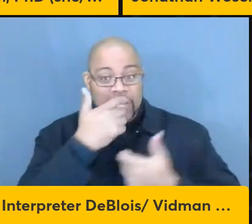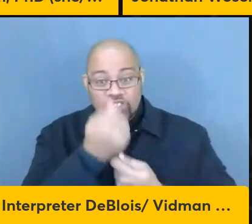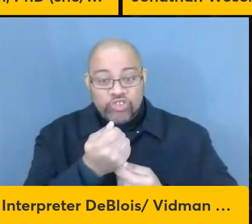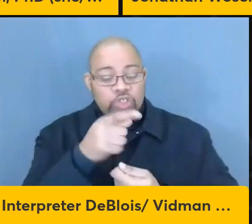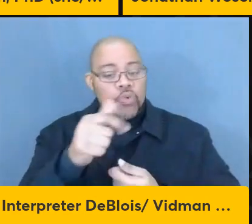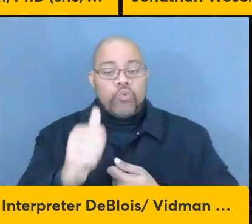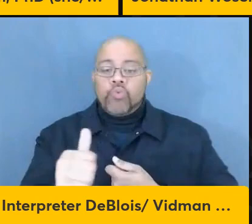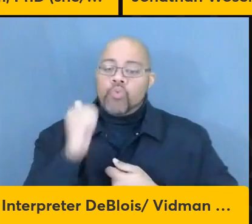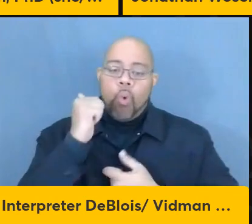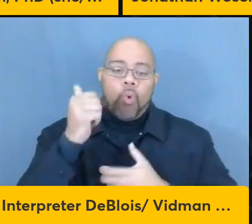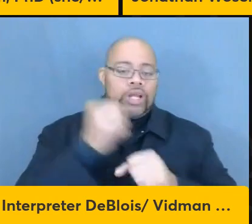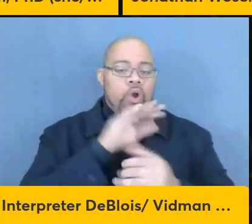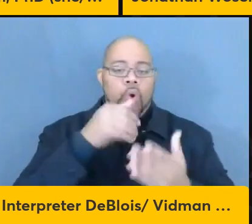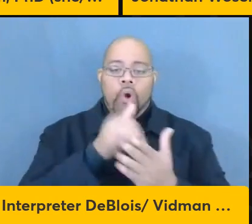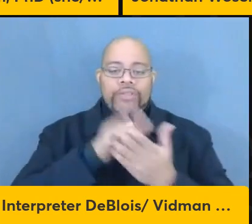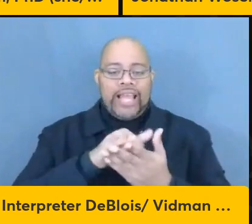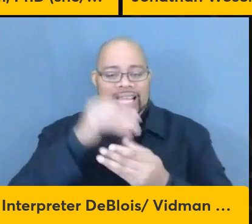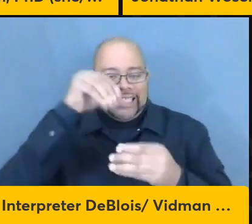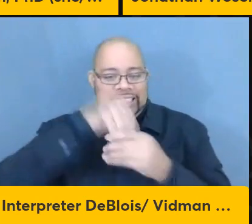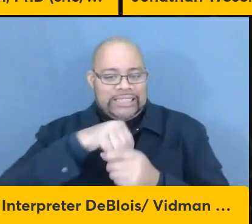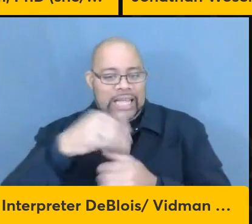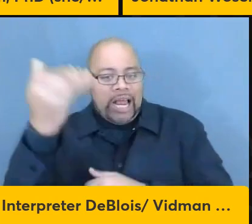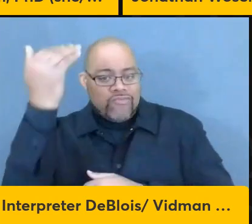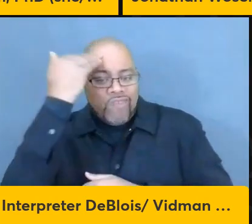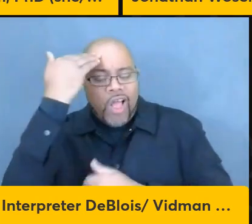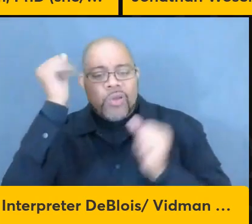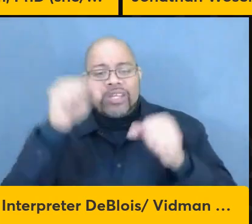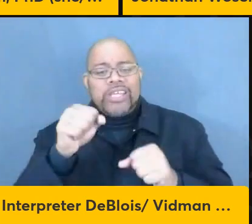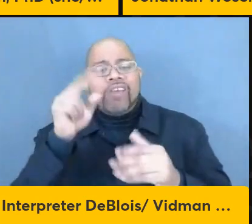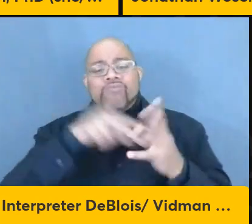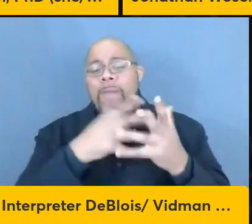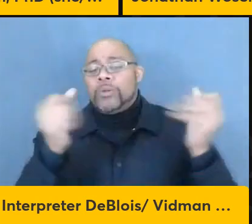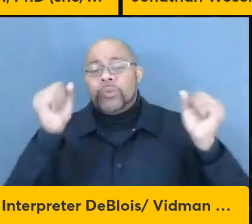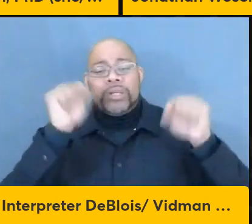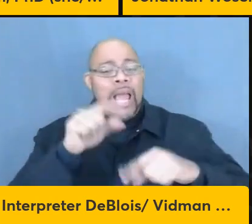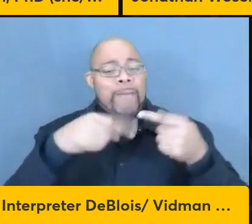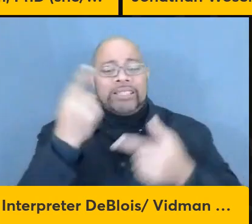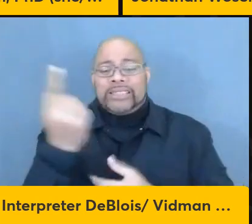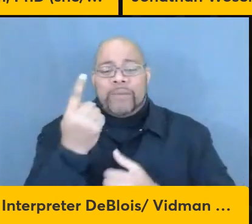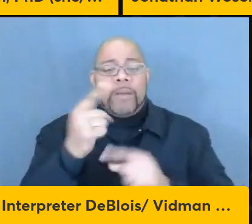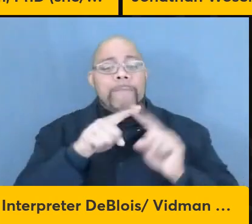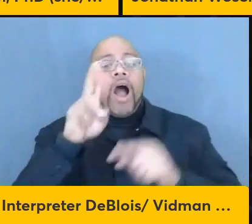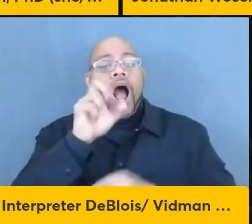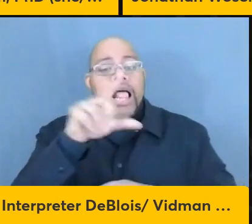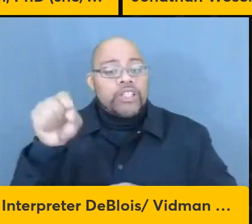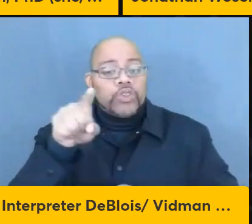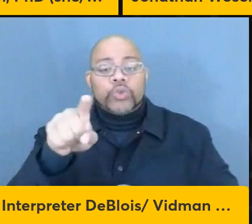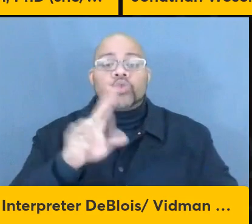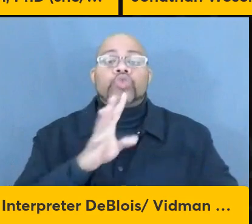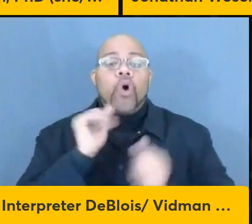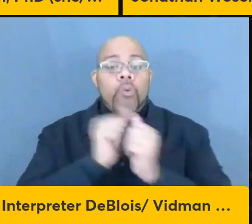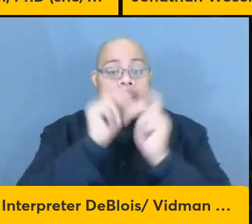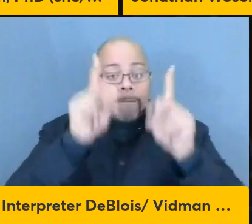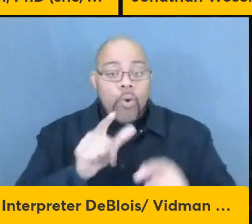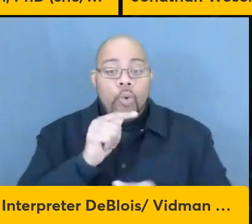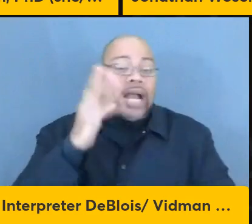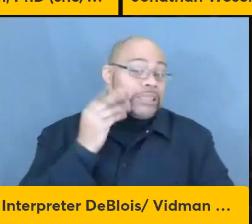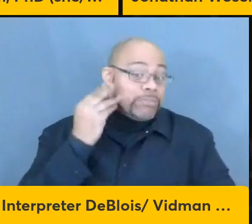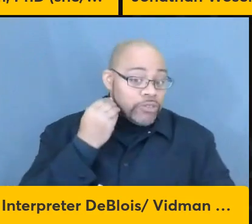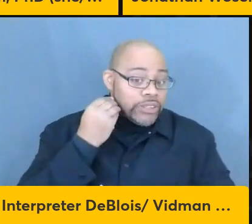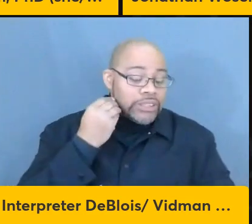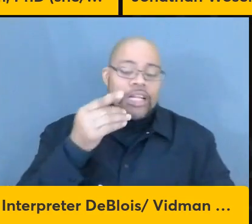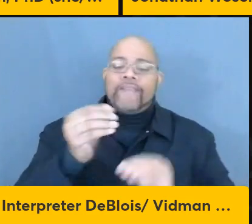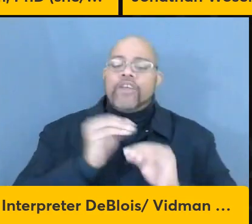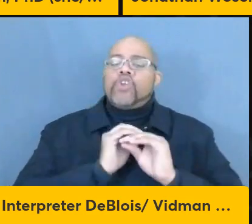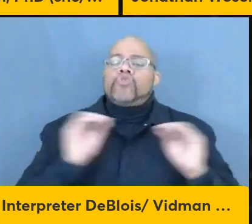you will not get all this insider knowledge. And you can read as much as you can about something, but unless you talk to somebody who's experiencing it, there